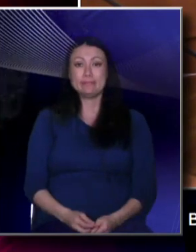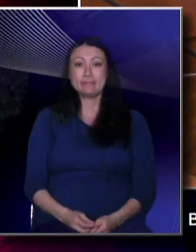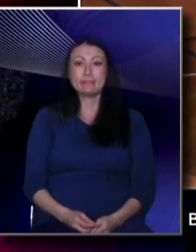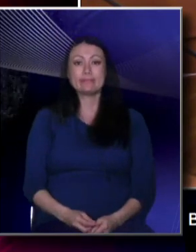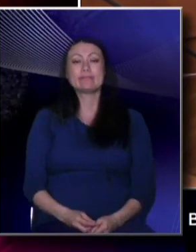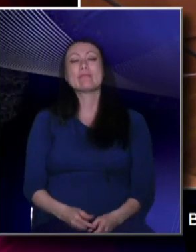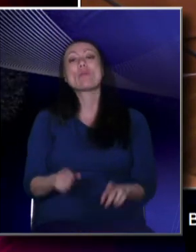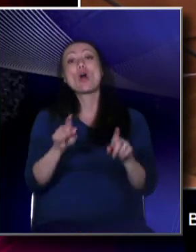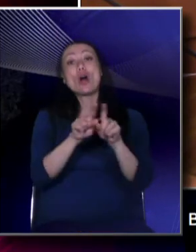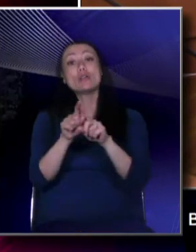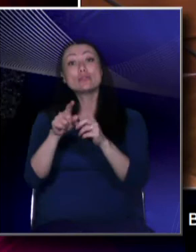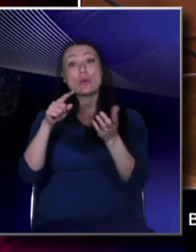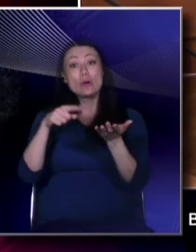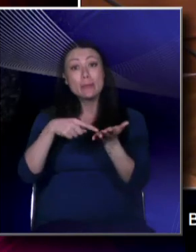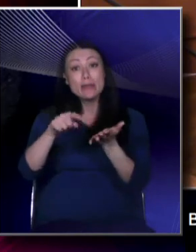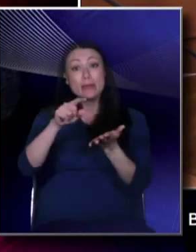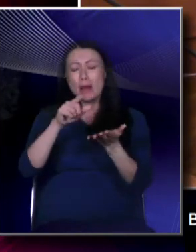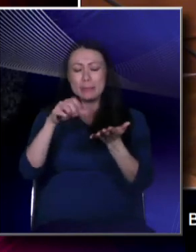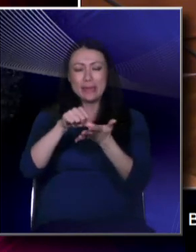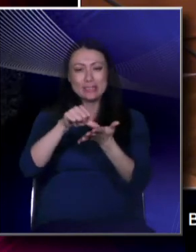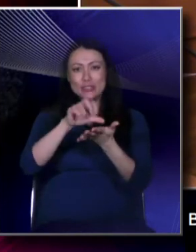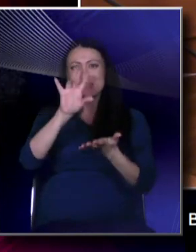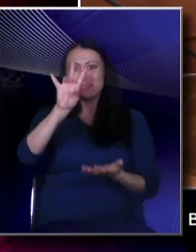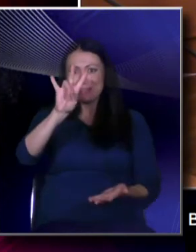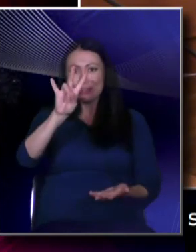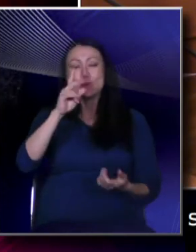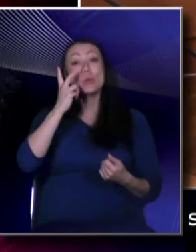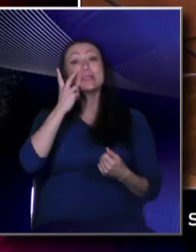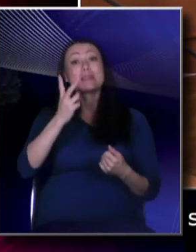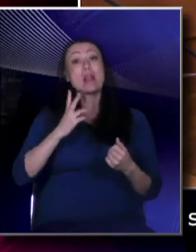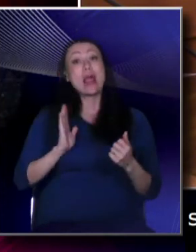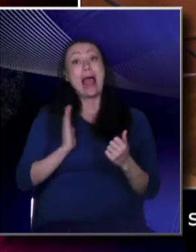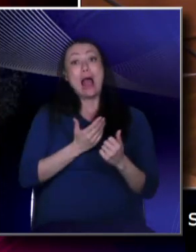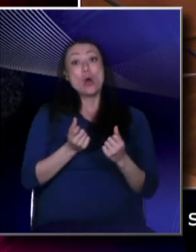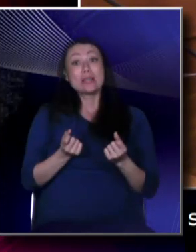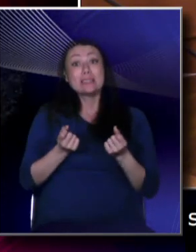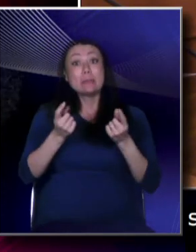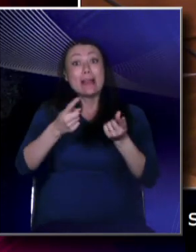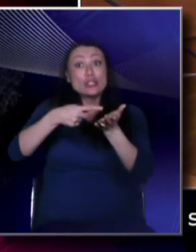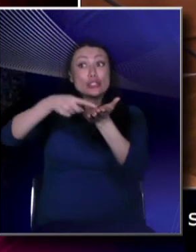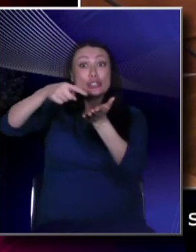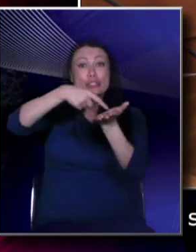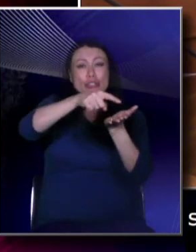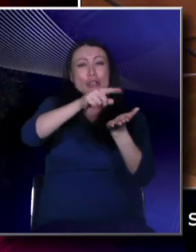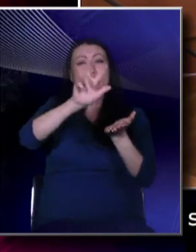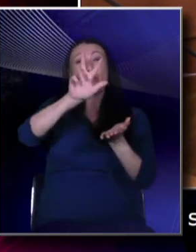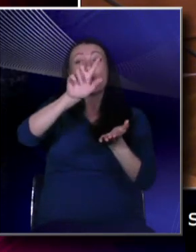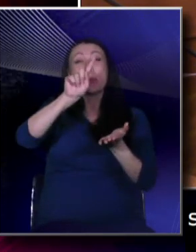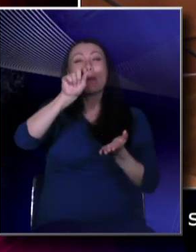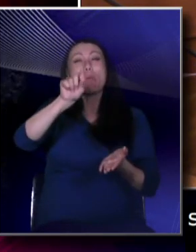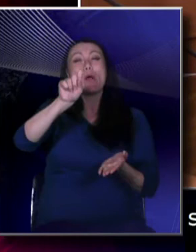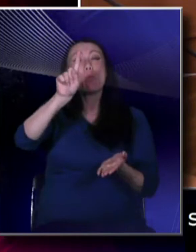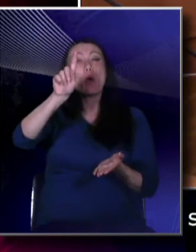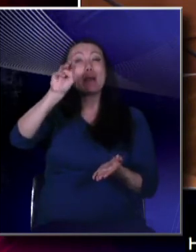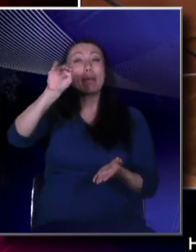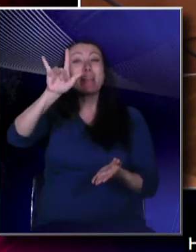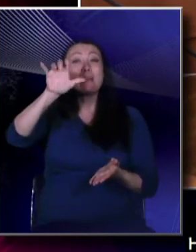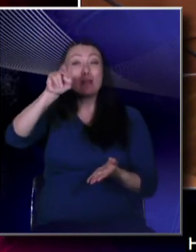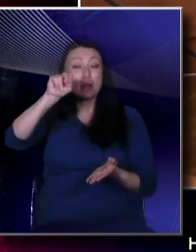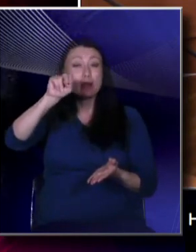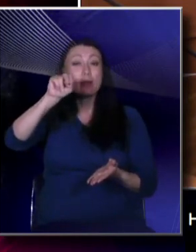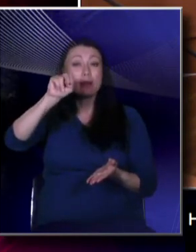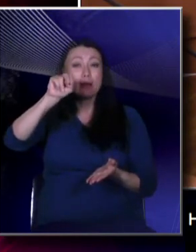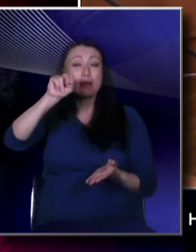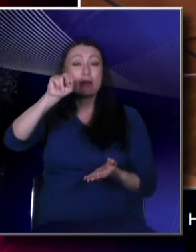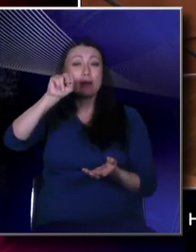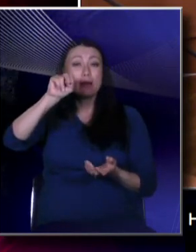Also on page 7, you'll see that our expenditures of about $31.1 million has been expended, which